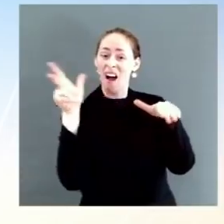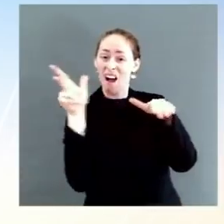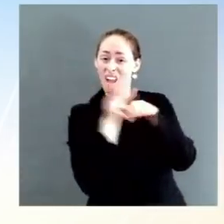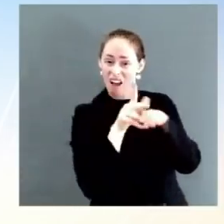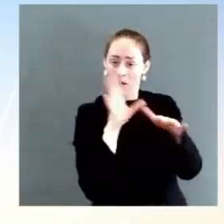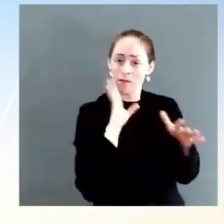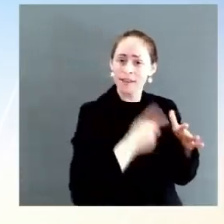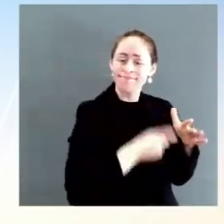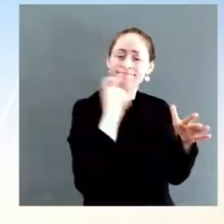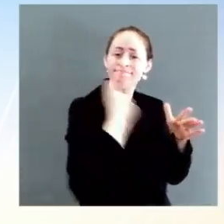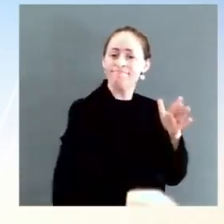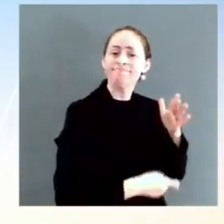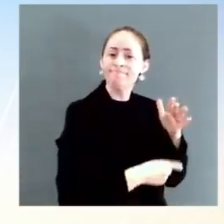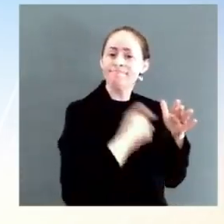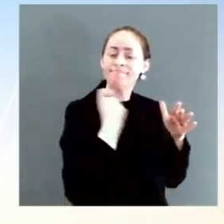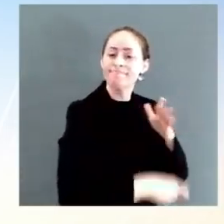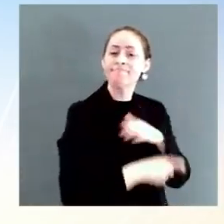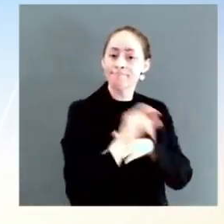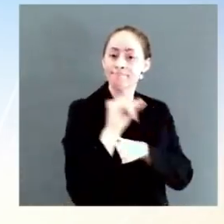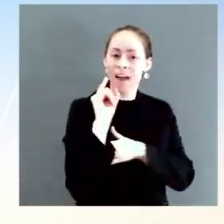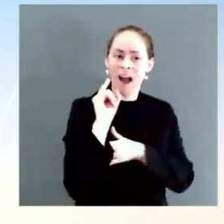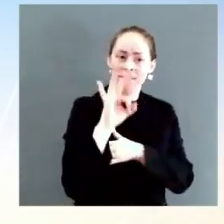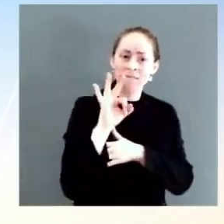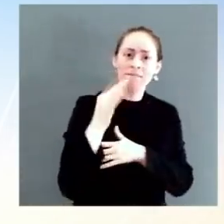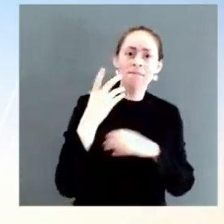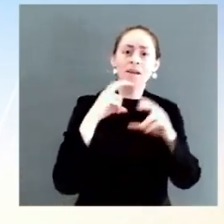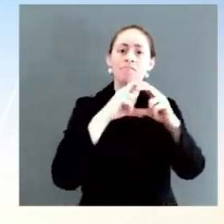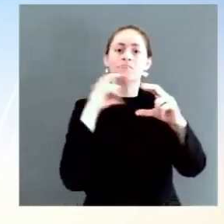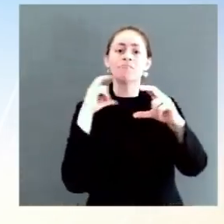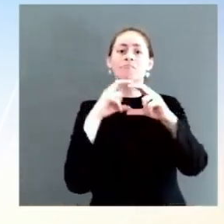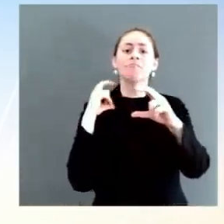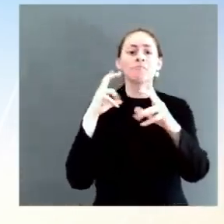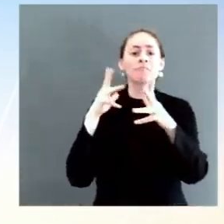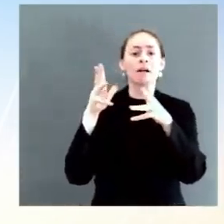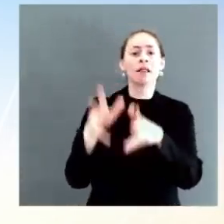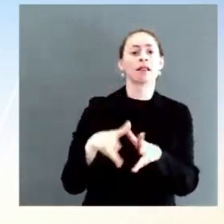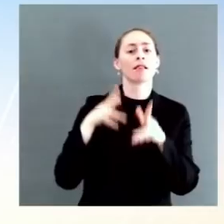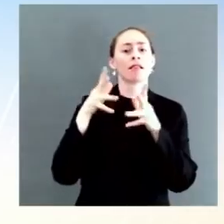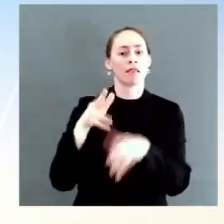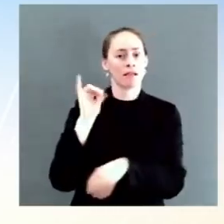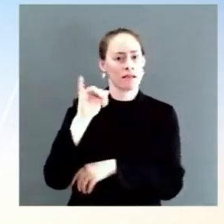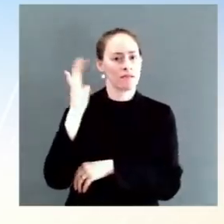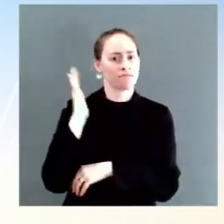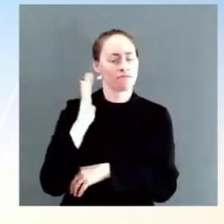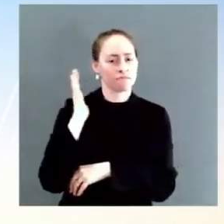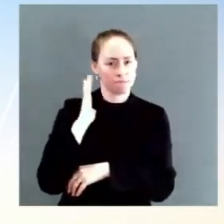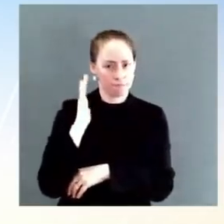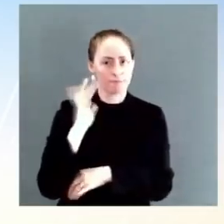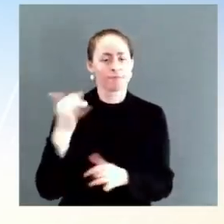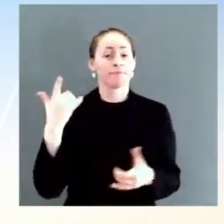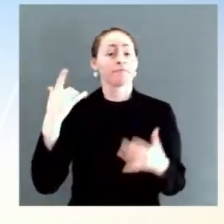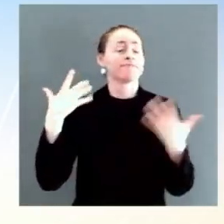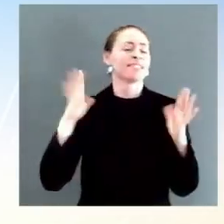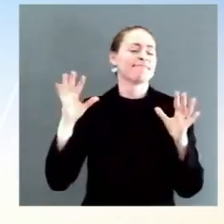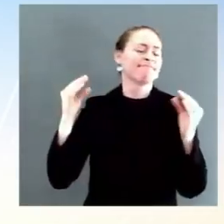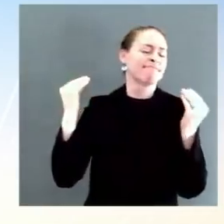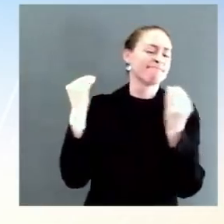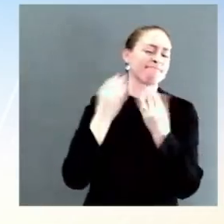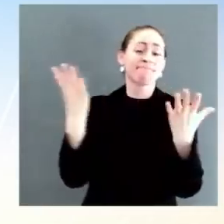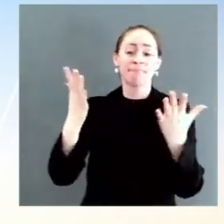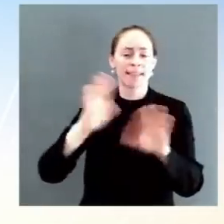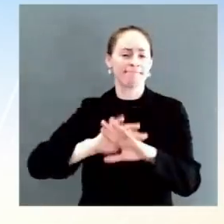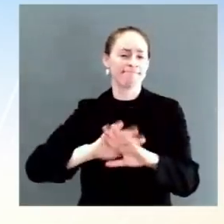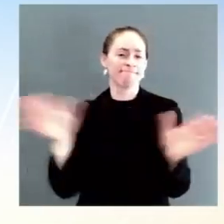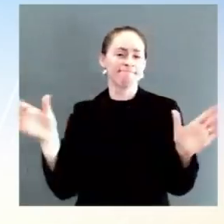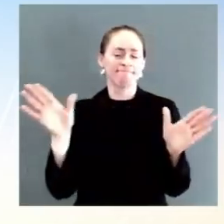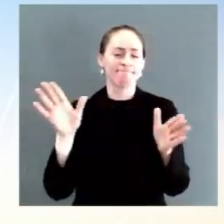announcement alone, which hasn't even been implemented yet, has been pretty remarkable. The average time a container sits on the dock is on track